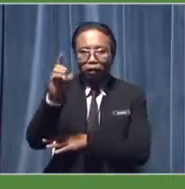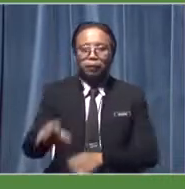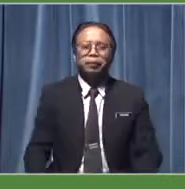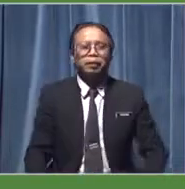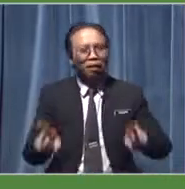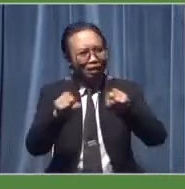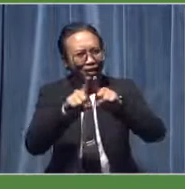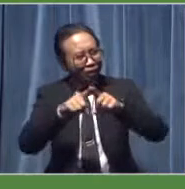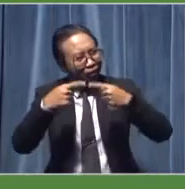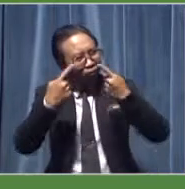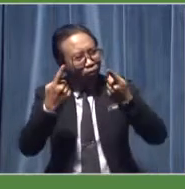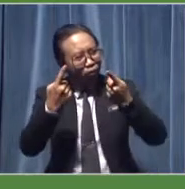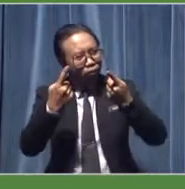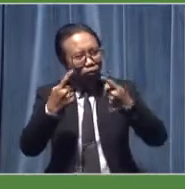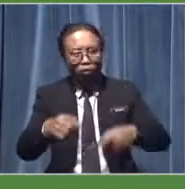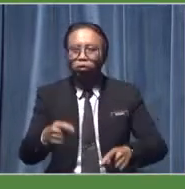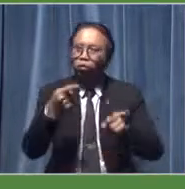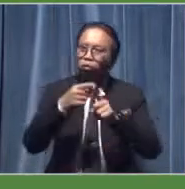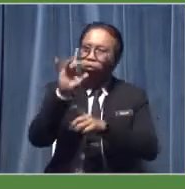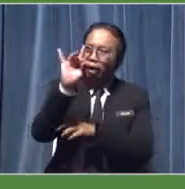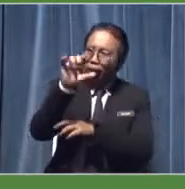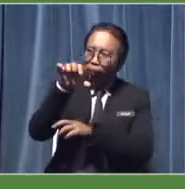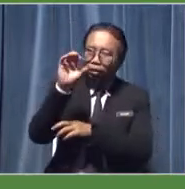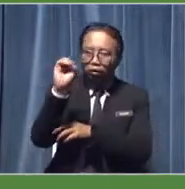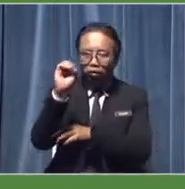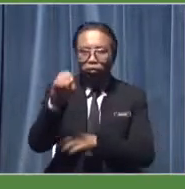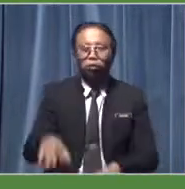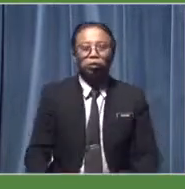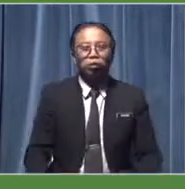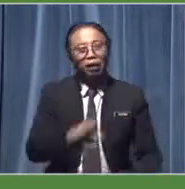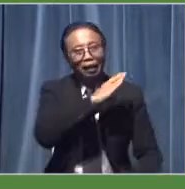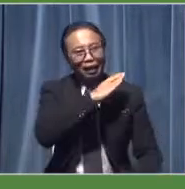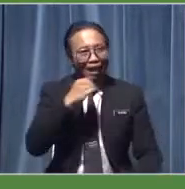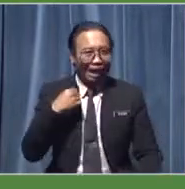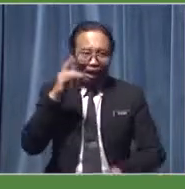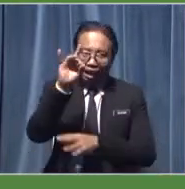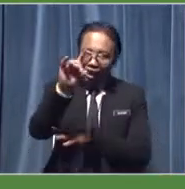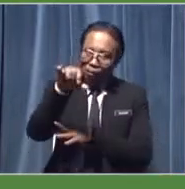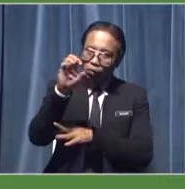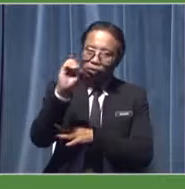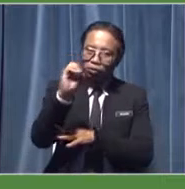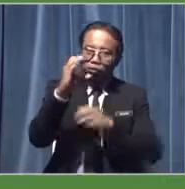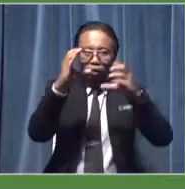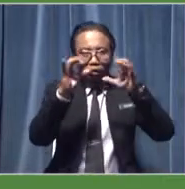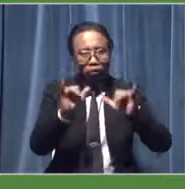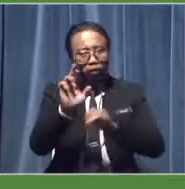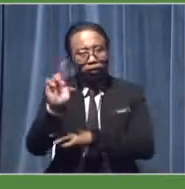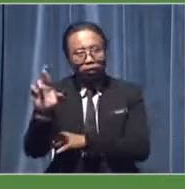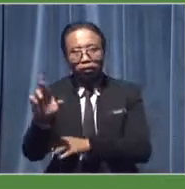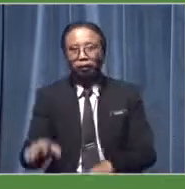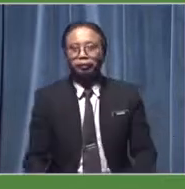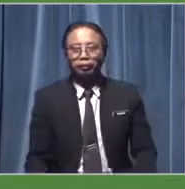Same goes to 8.0 and 8.0 capacitors.